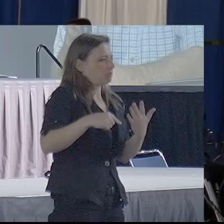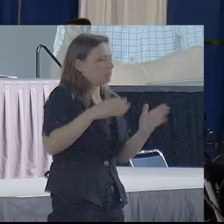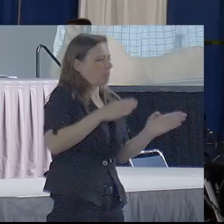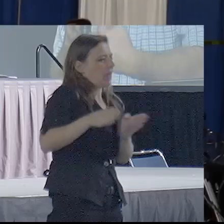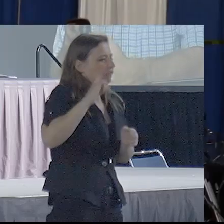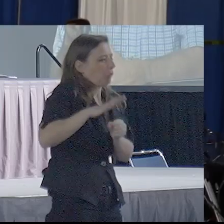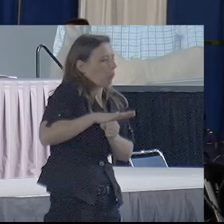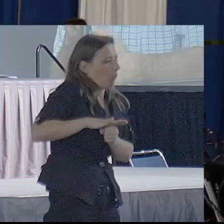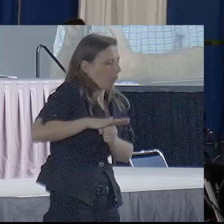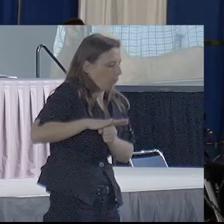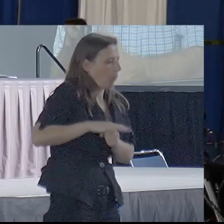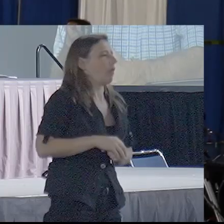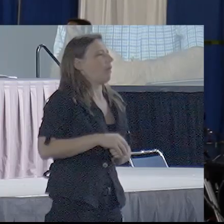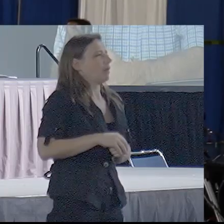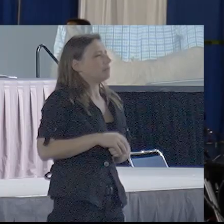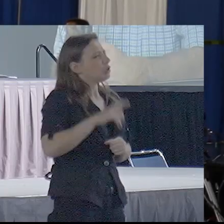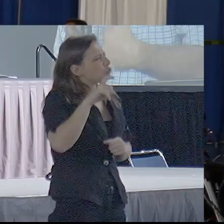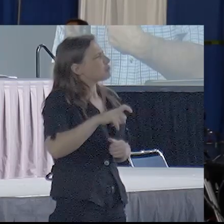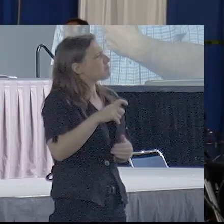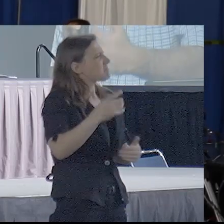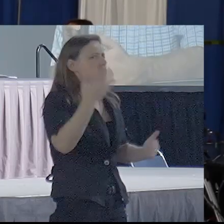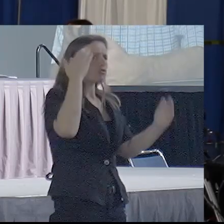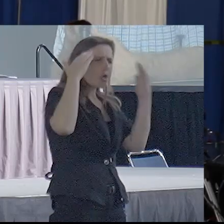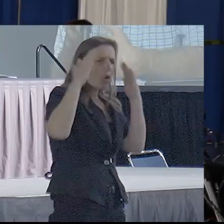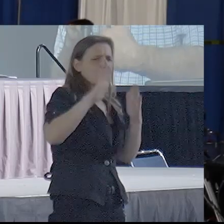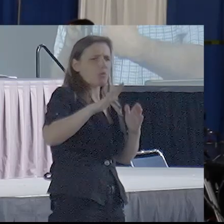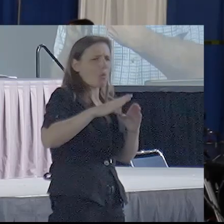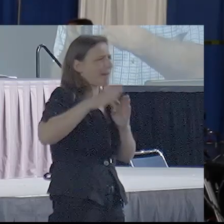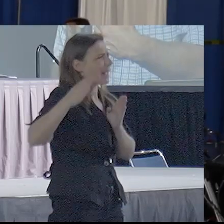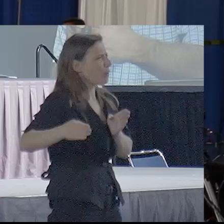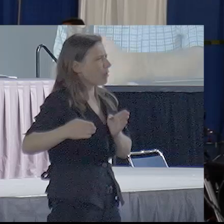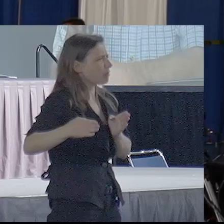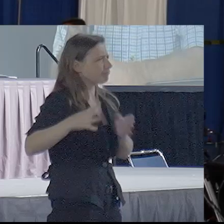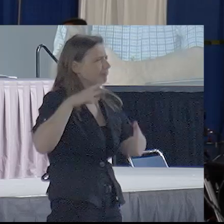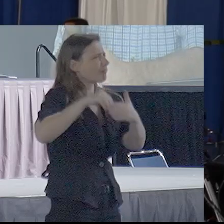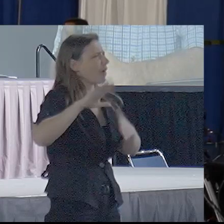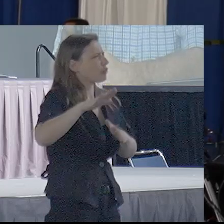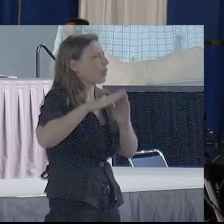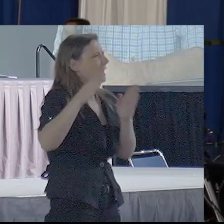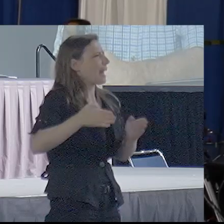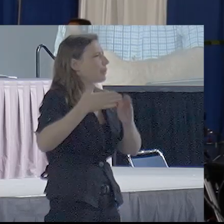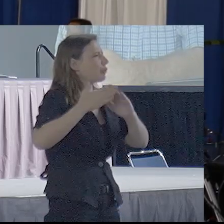plans. I think it starts with getting to know your neighbors, get involved in your neighborhood associations. There's an